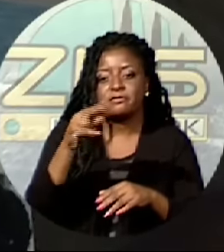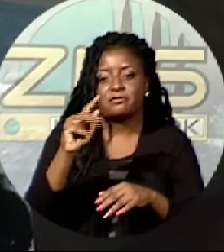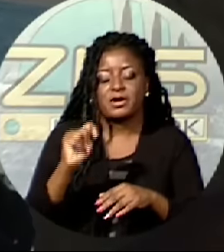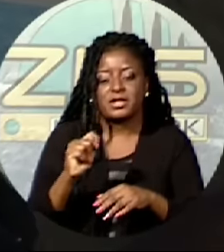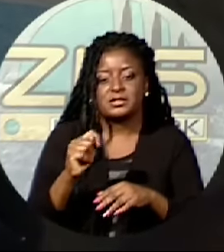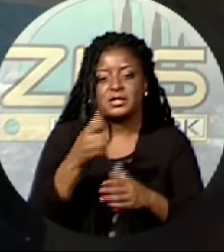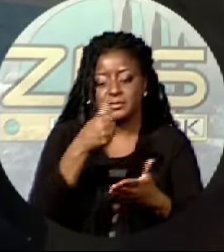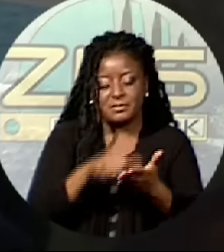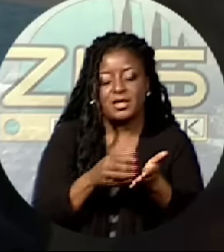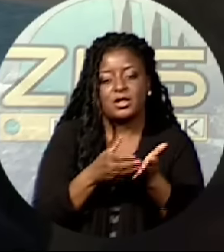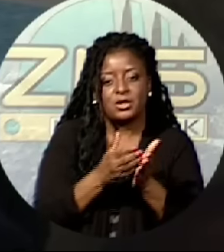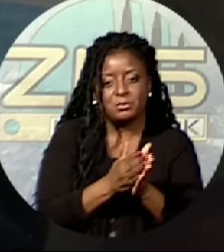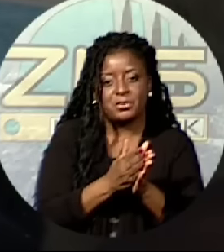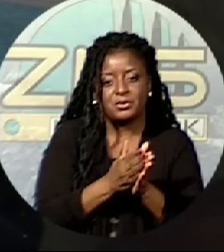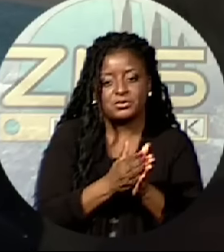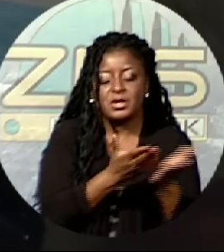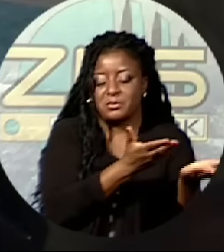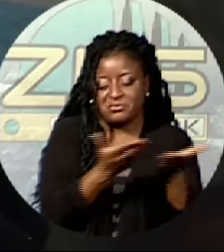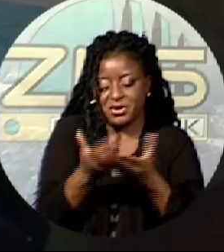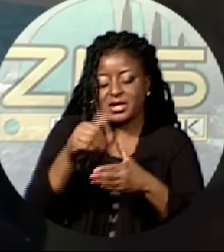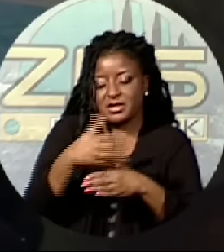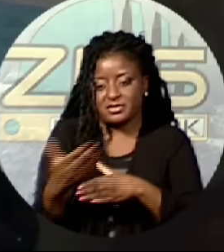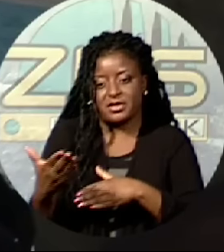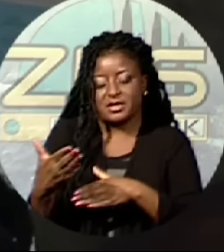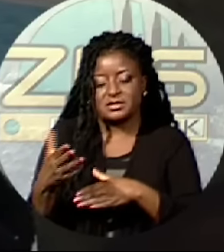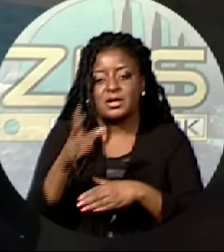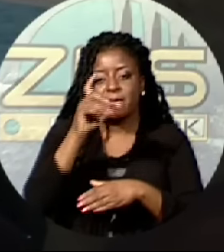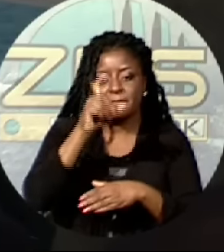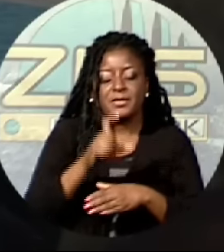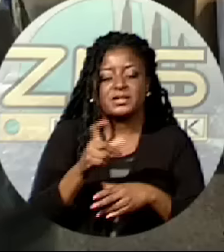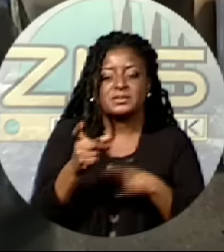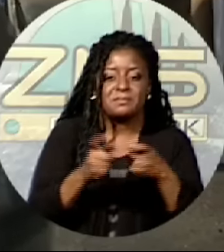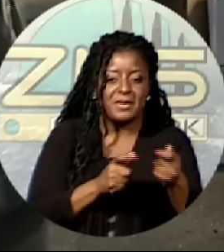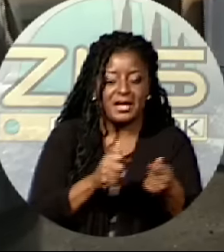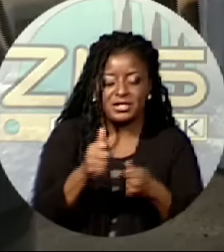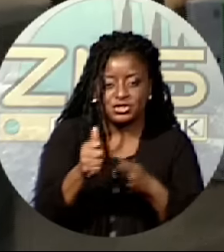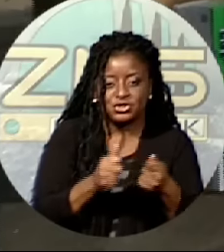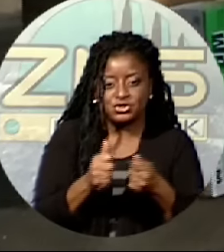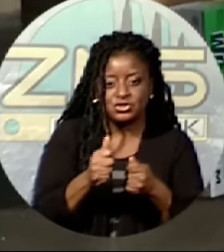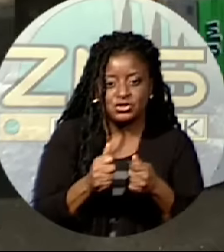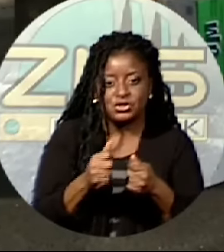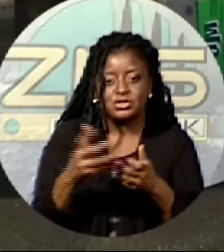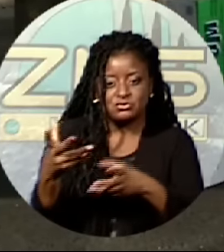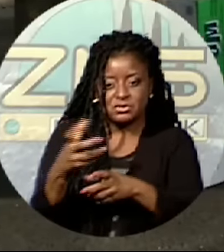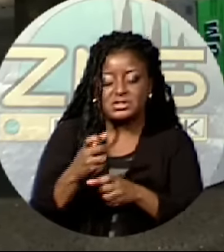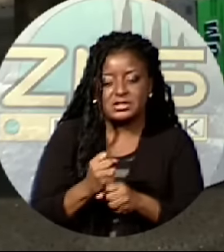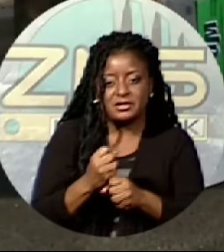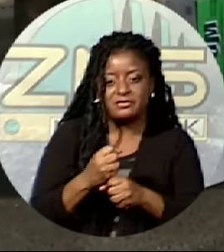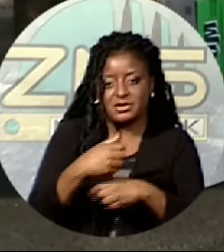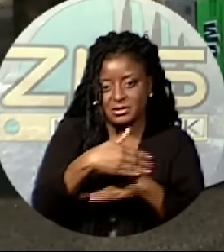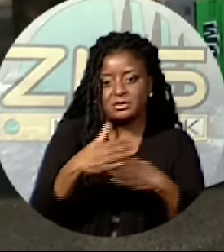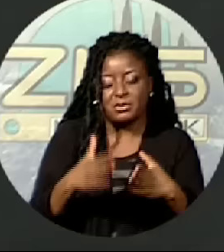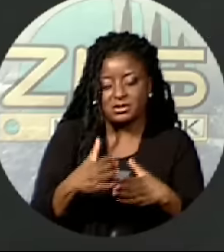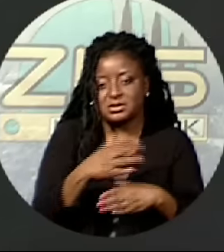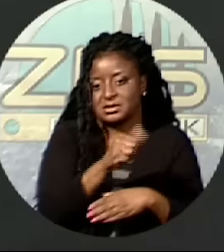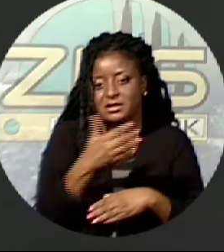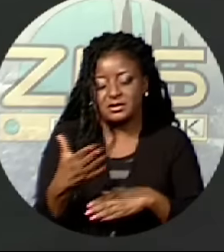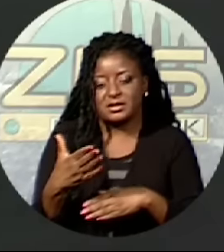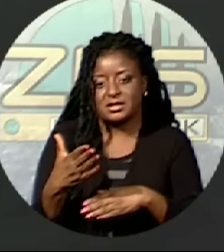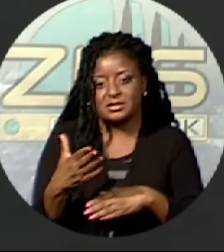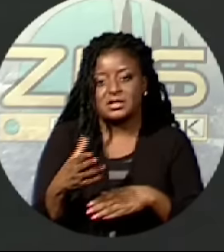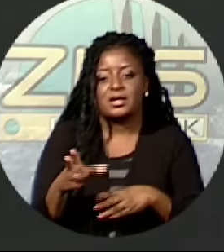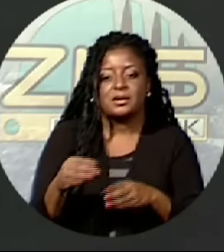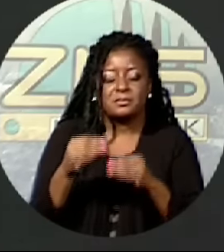mailboat operators will have to manage the receipt of freight and the transmission onto vessels. We are putting in place